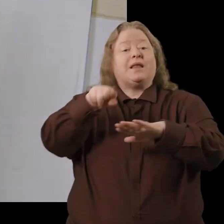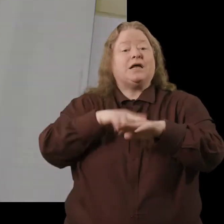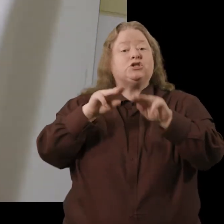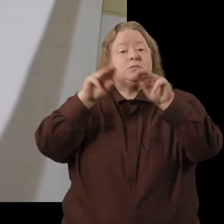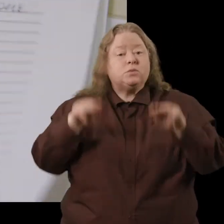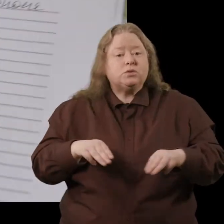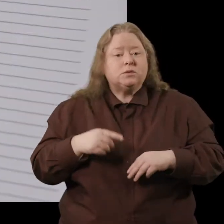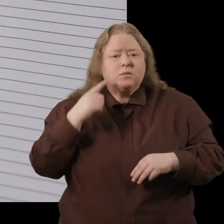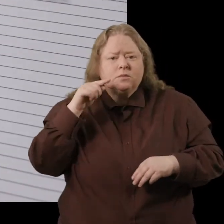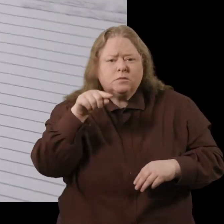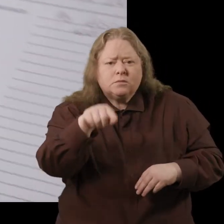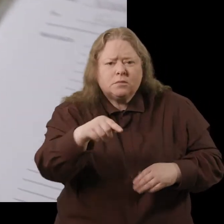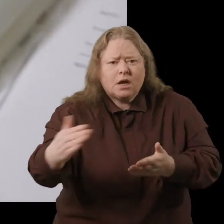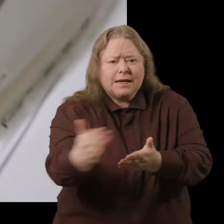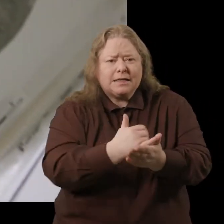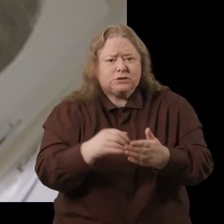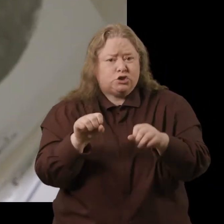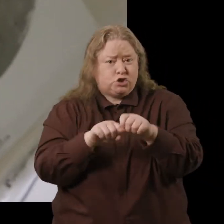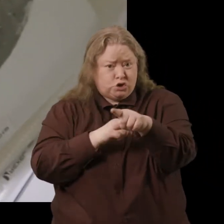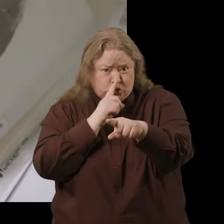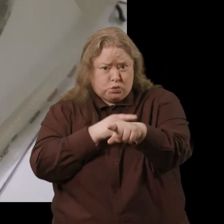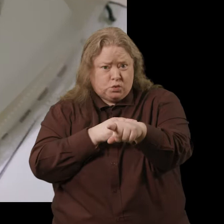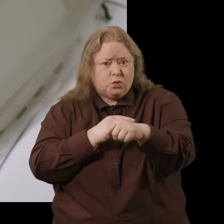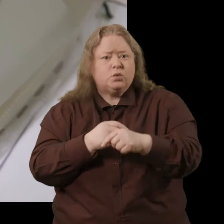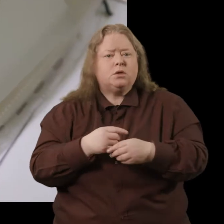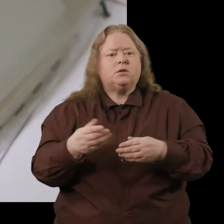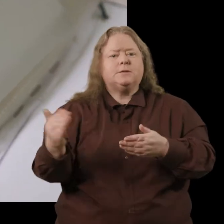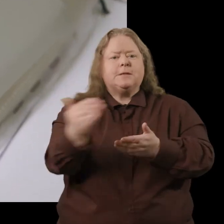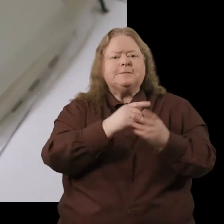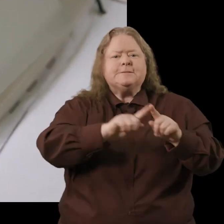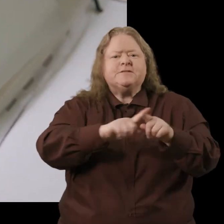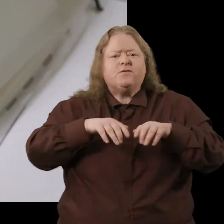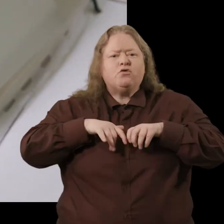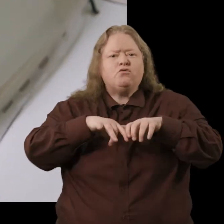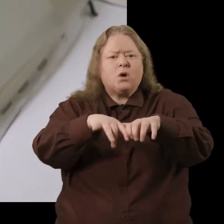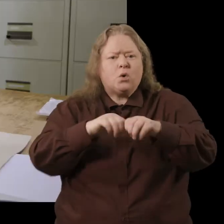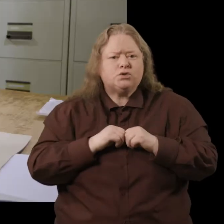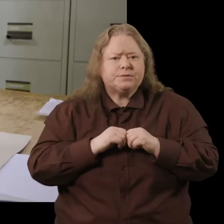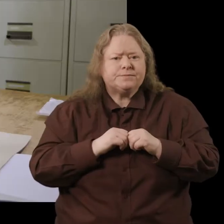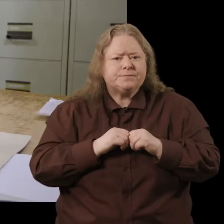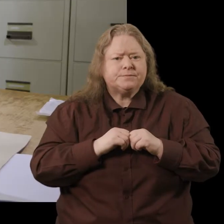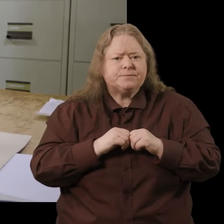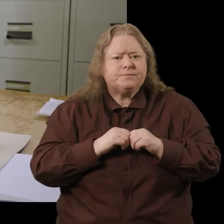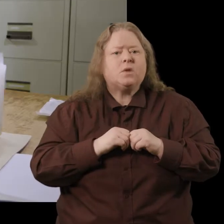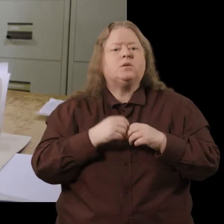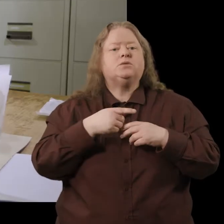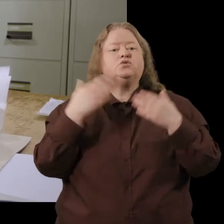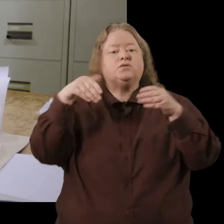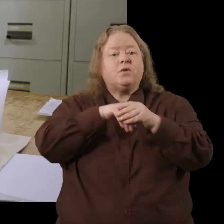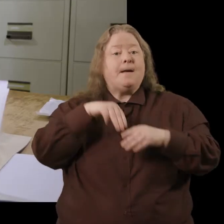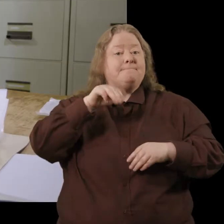to collect the shoe, and collected a whole series of records, which